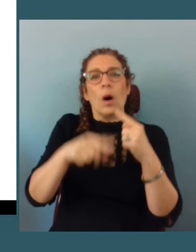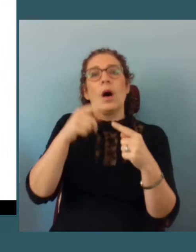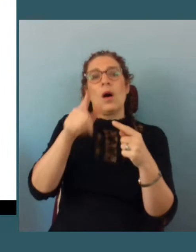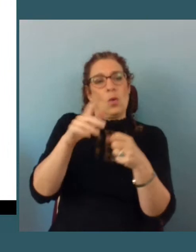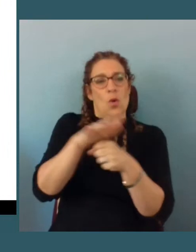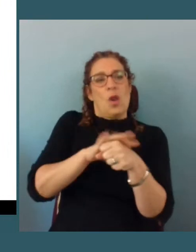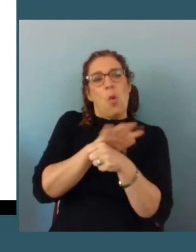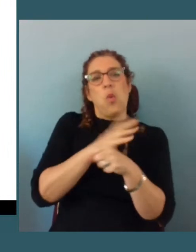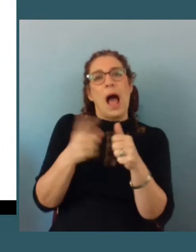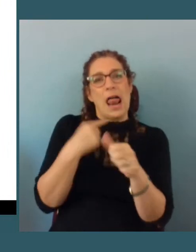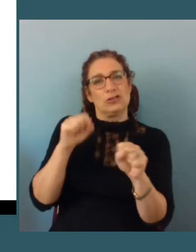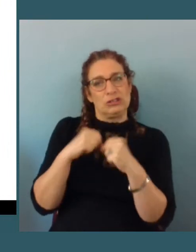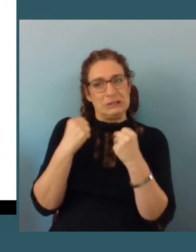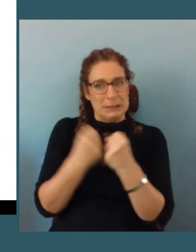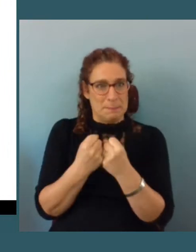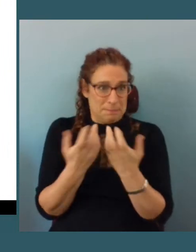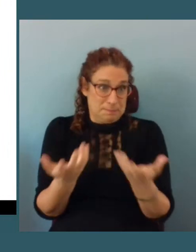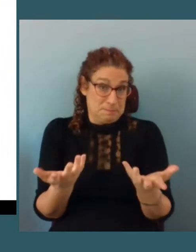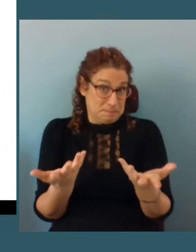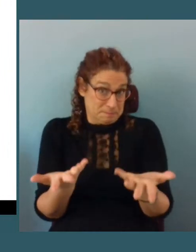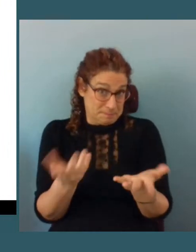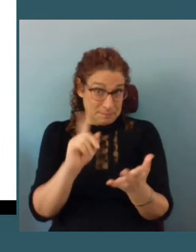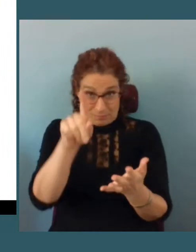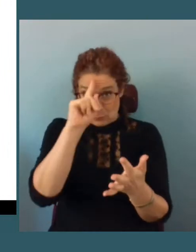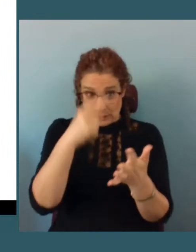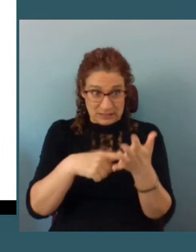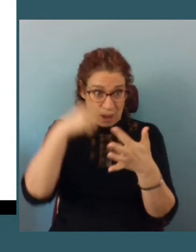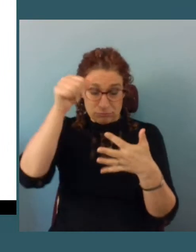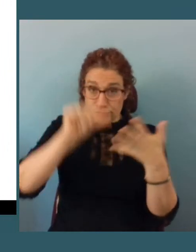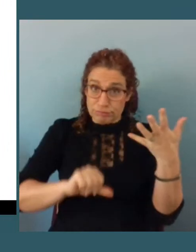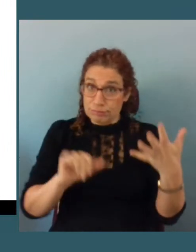So I think on the basis of that,